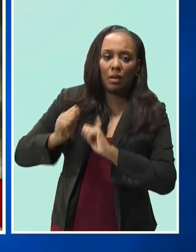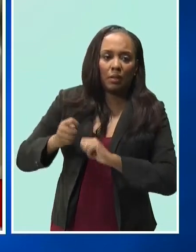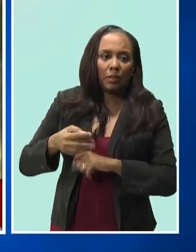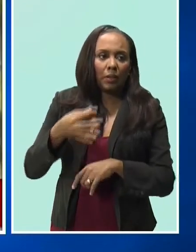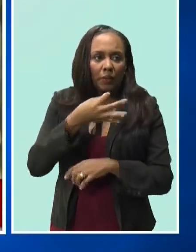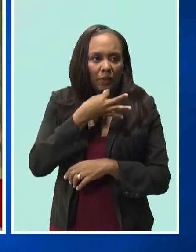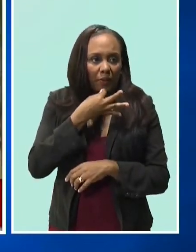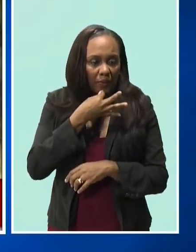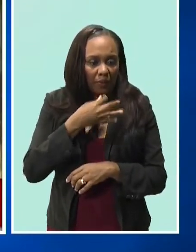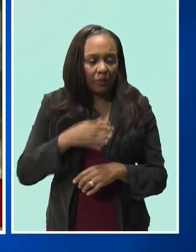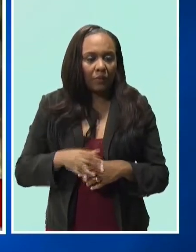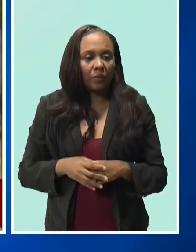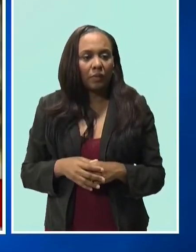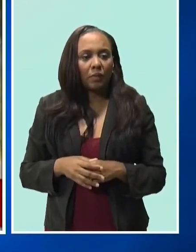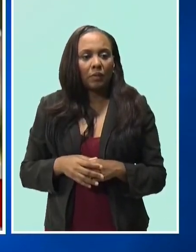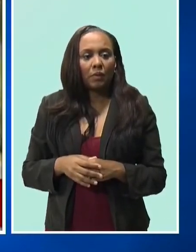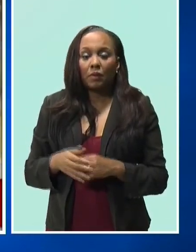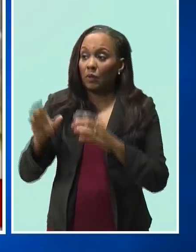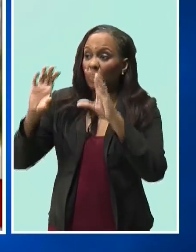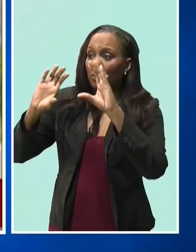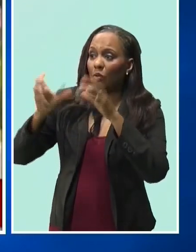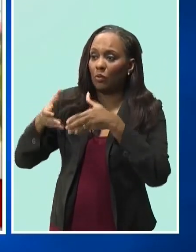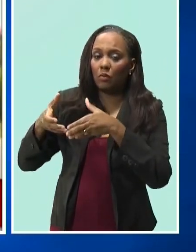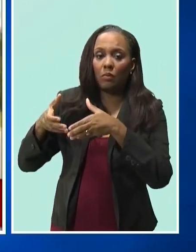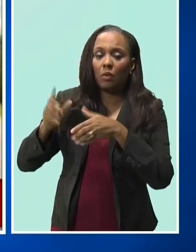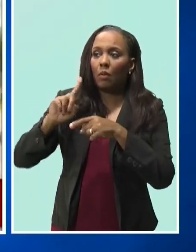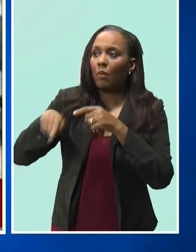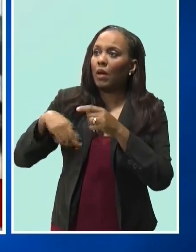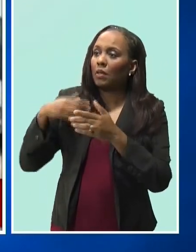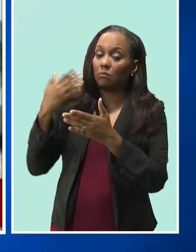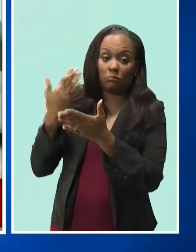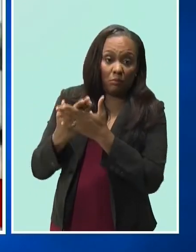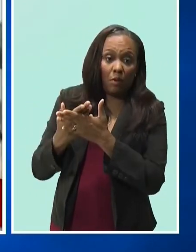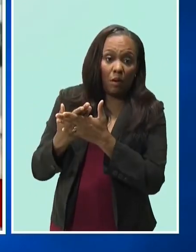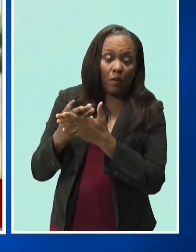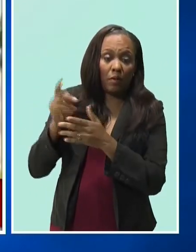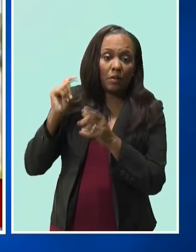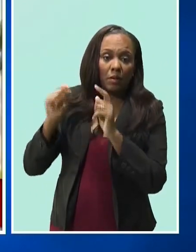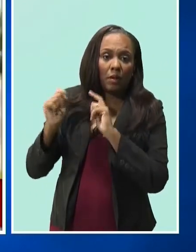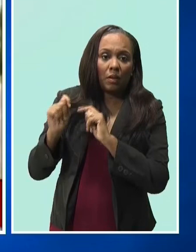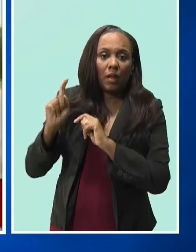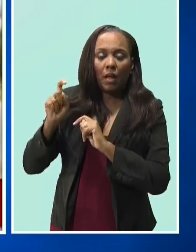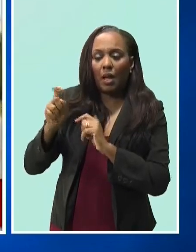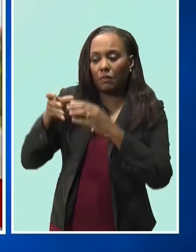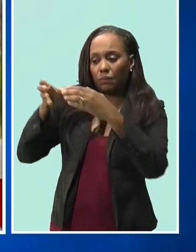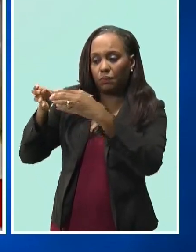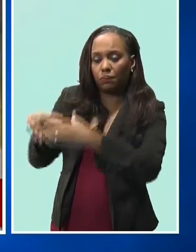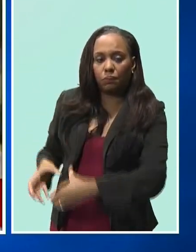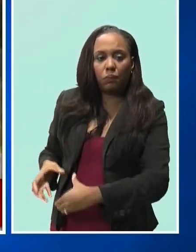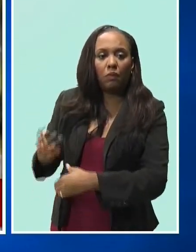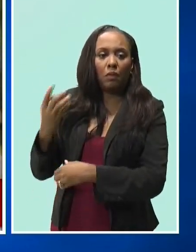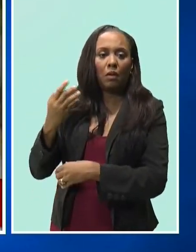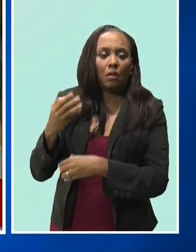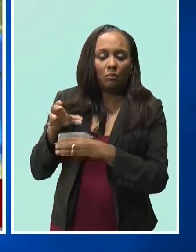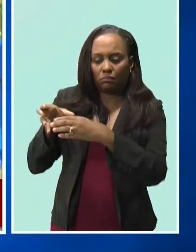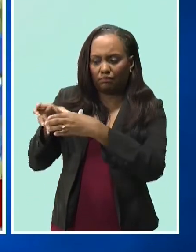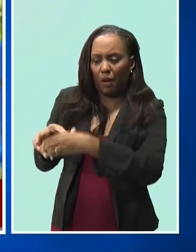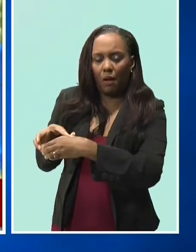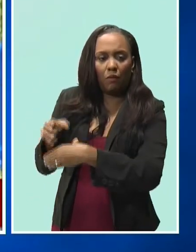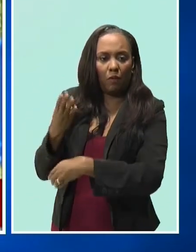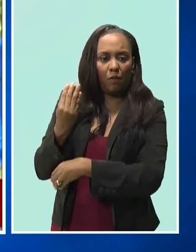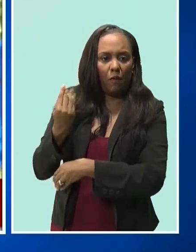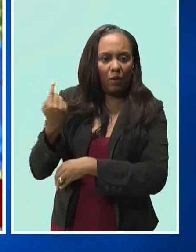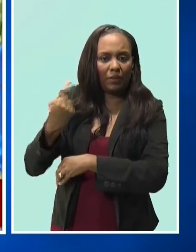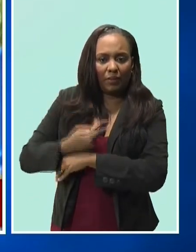possible. The group will remain in quarantine at the Rocket Center facility in Tacarigua for 14 days, during which